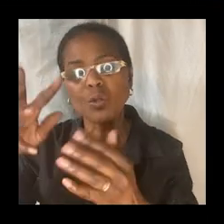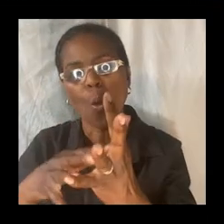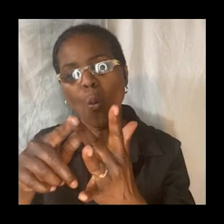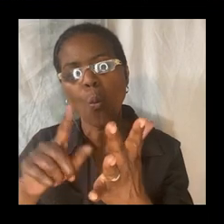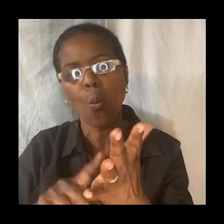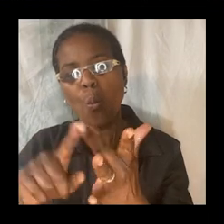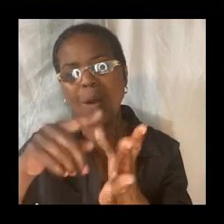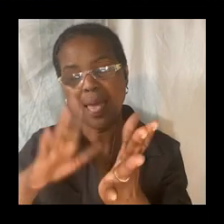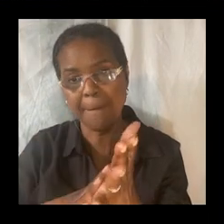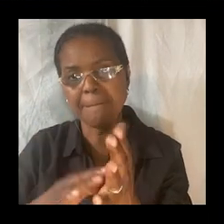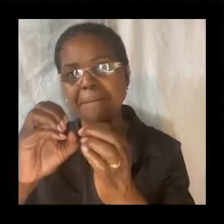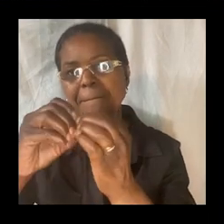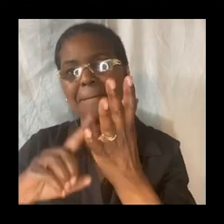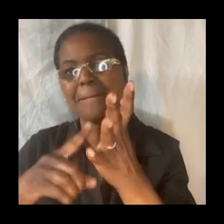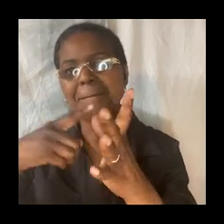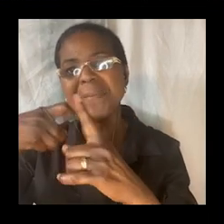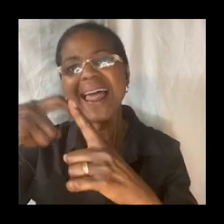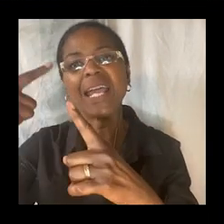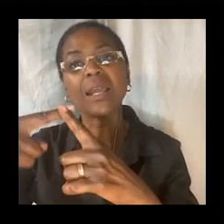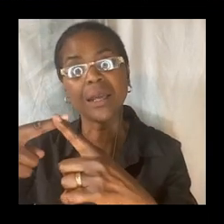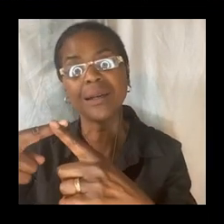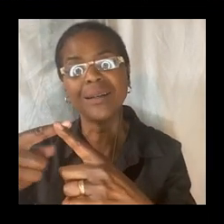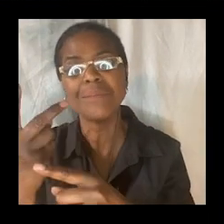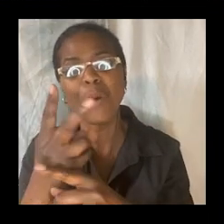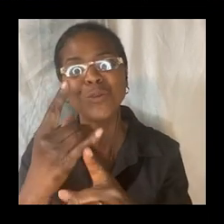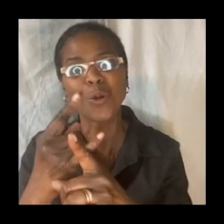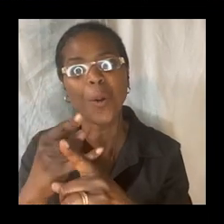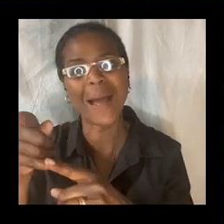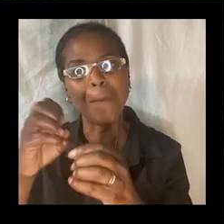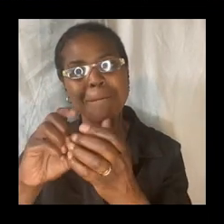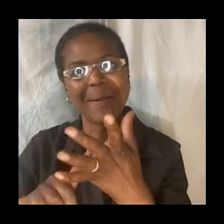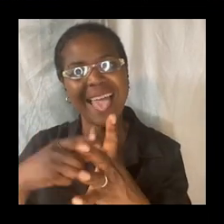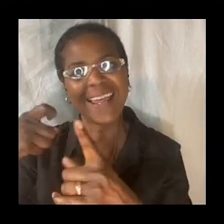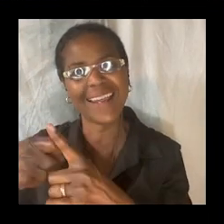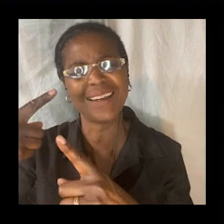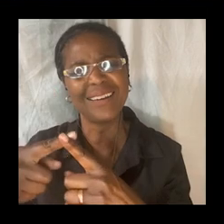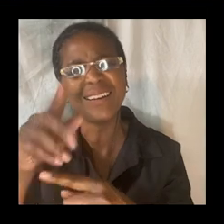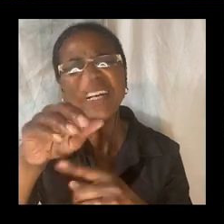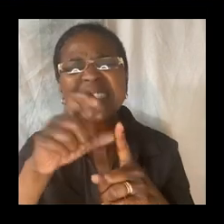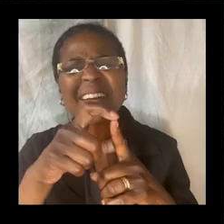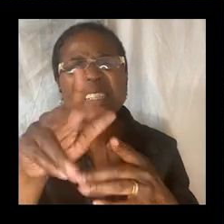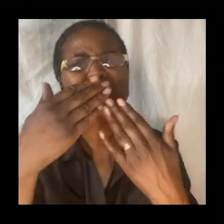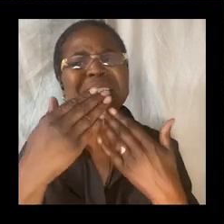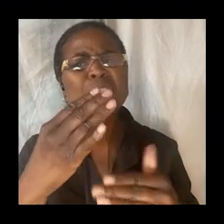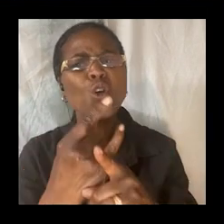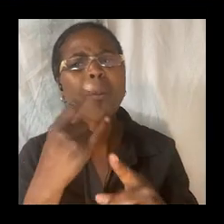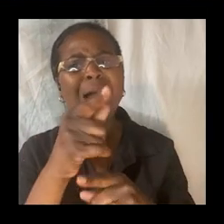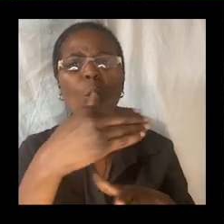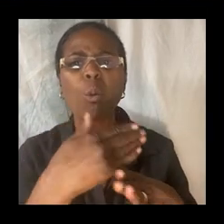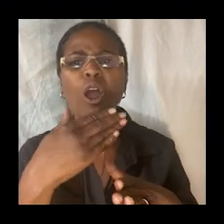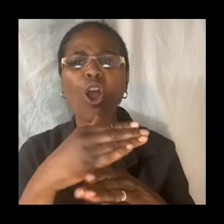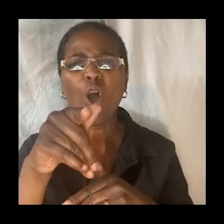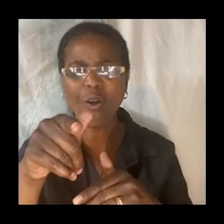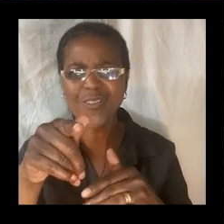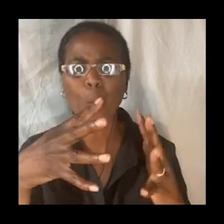writer and artist called William Blake. David, do you want to talk a little bit about the work